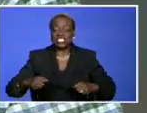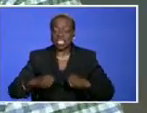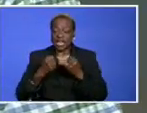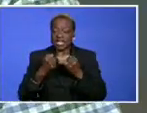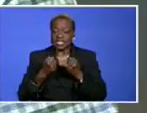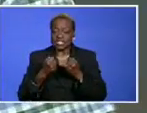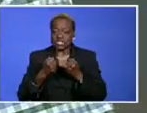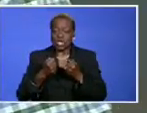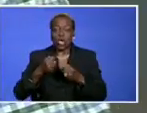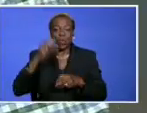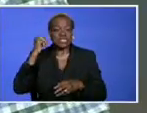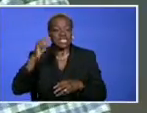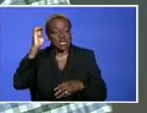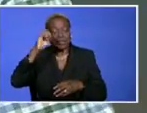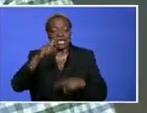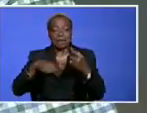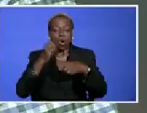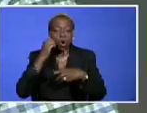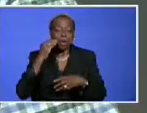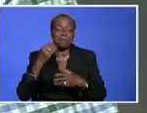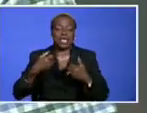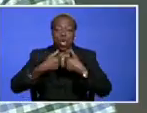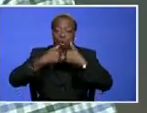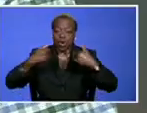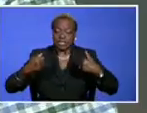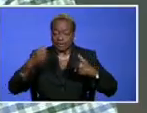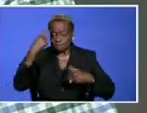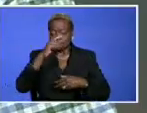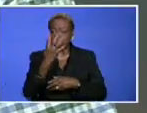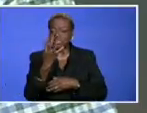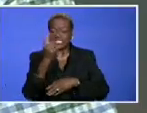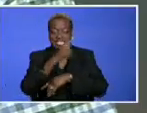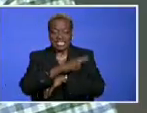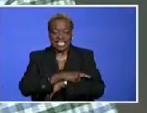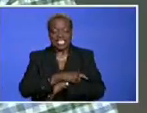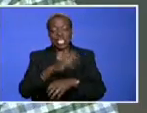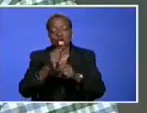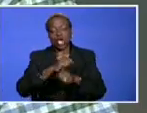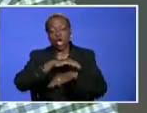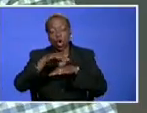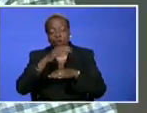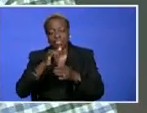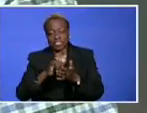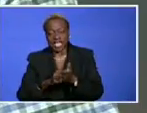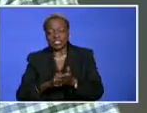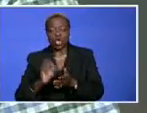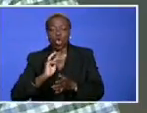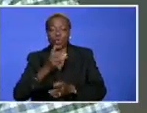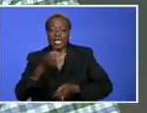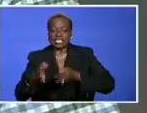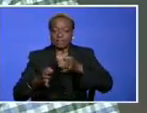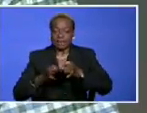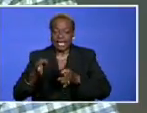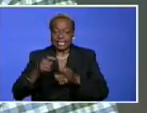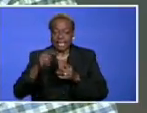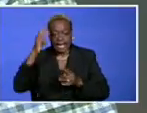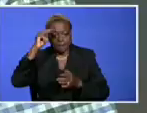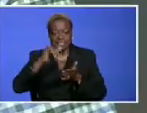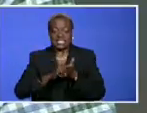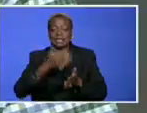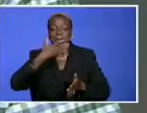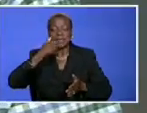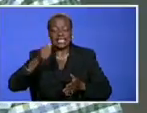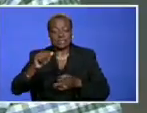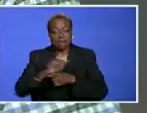be quarantined for 14 days. But he got over that after we explained to him that, you know, this was the best practice to